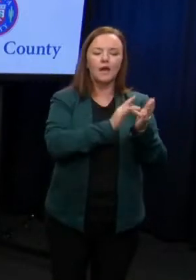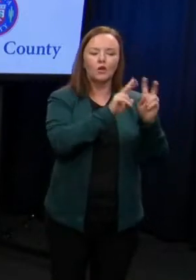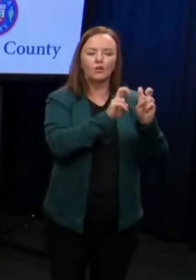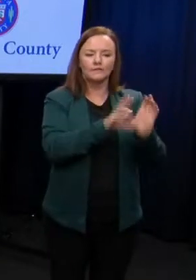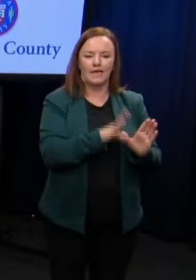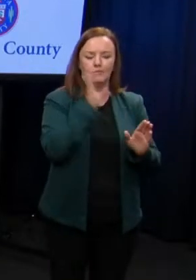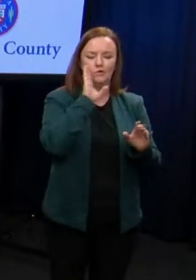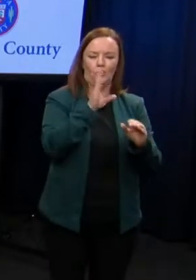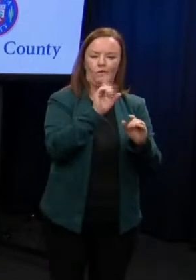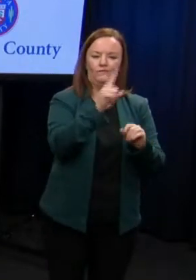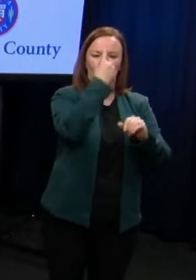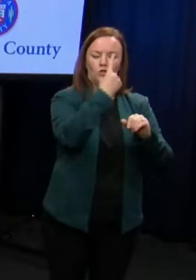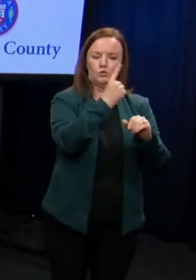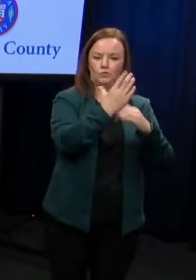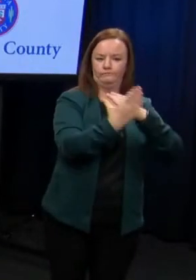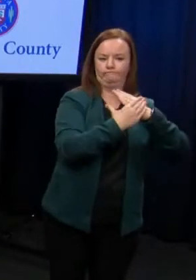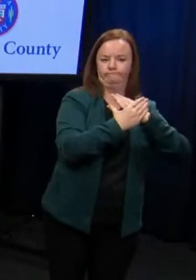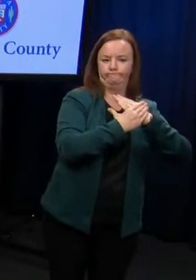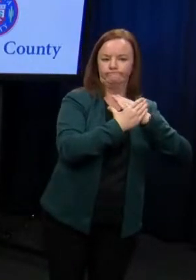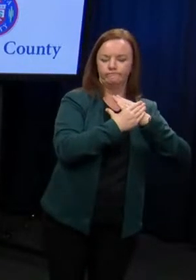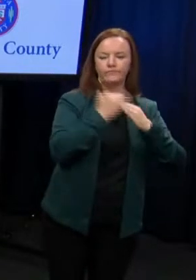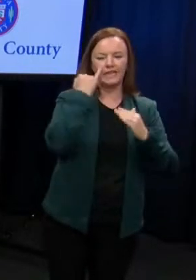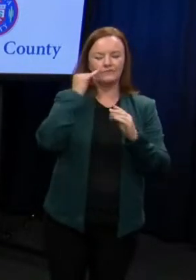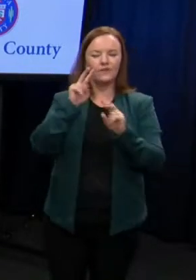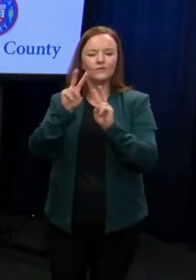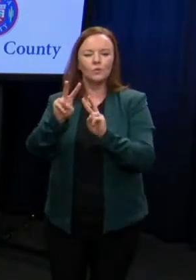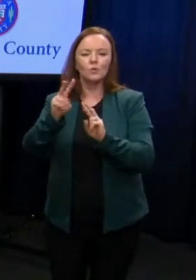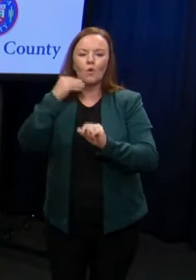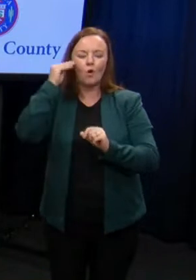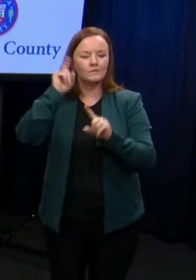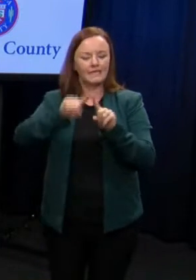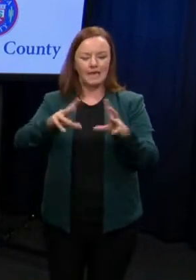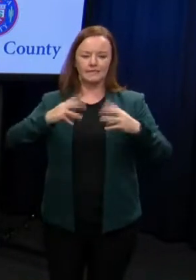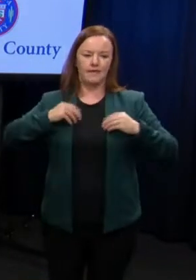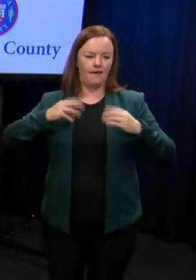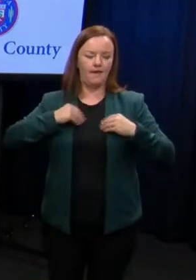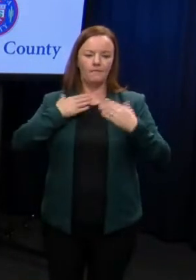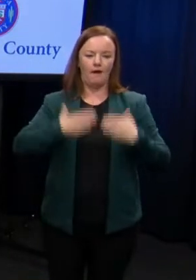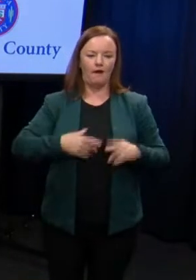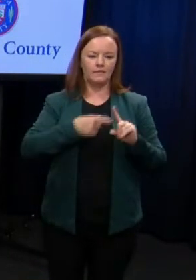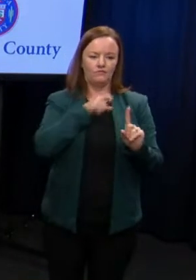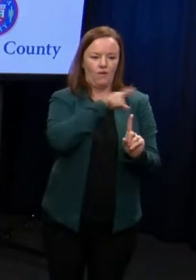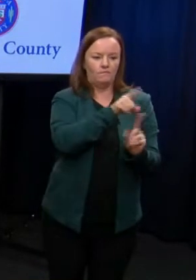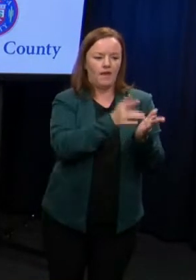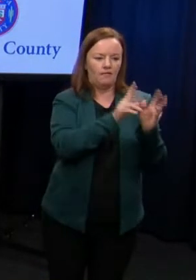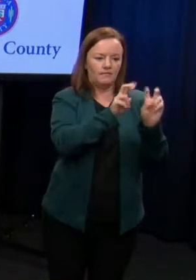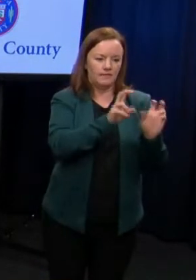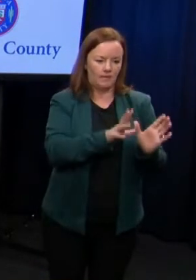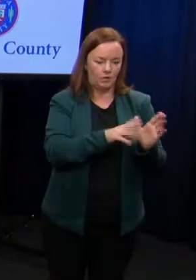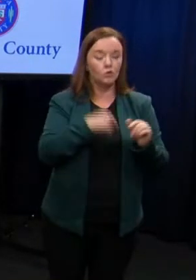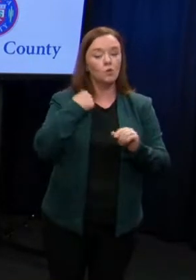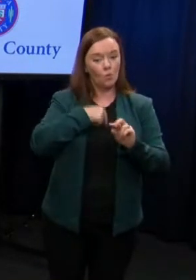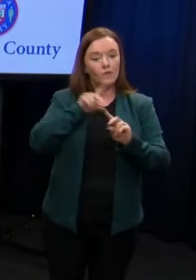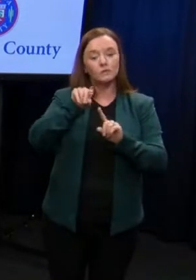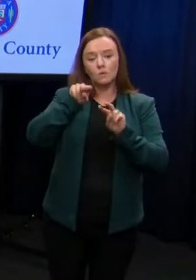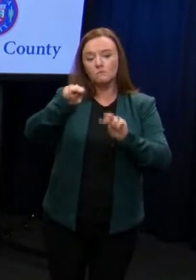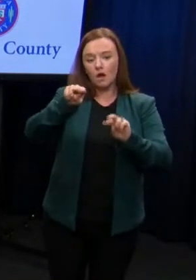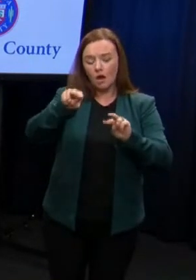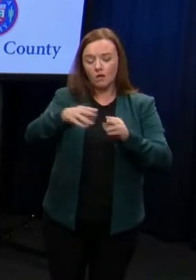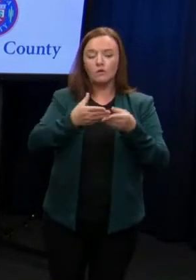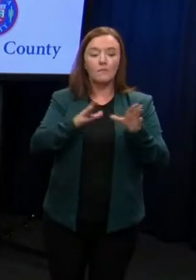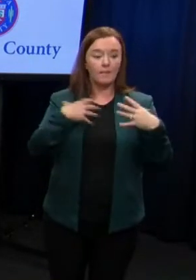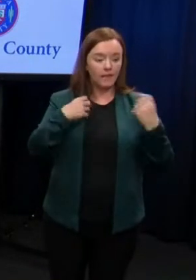take the bodies from the medical examiner's office. So that's one thing we're monitoring. Public health keeps their eye on that,